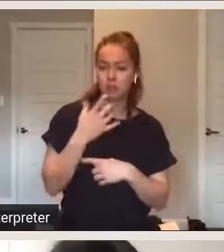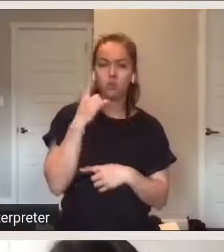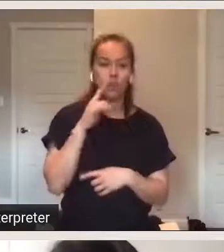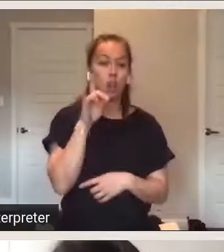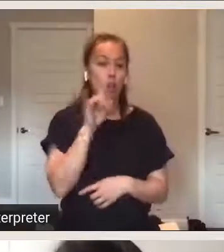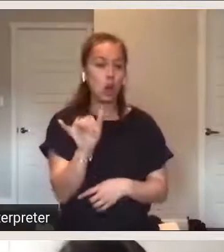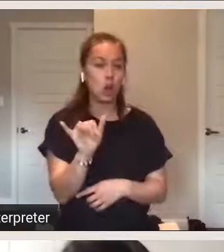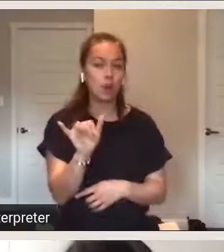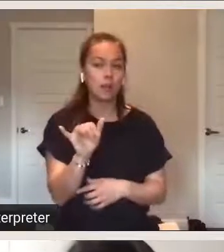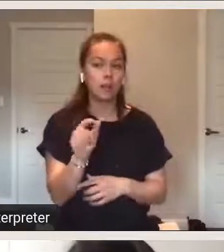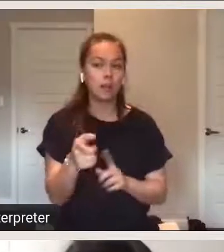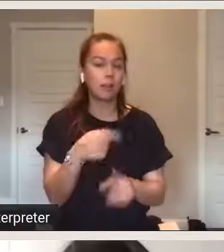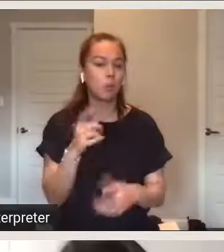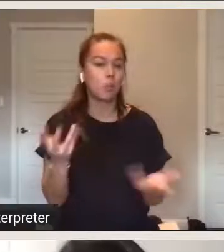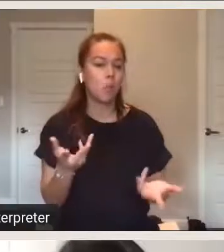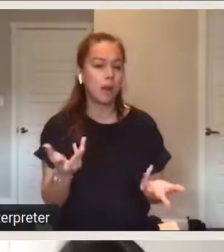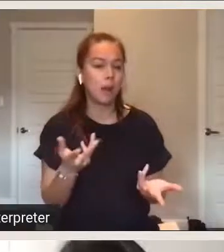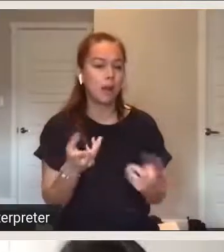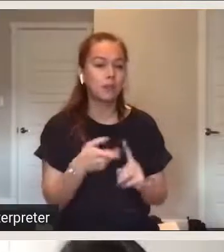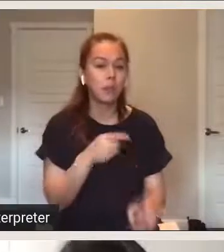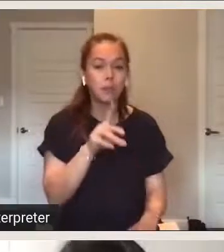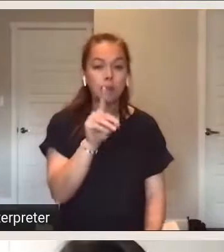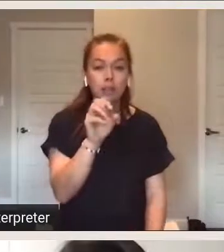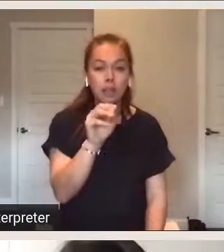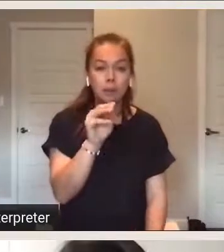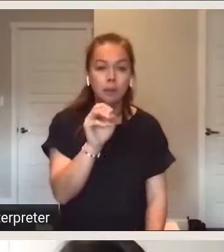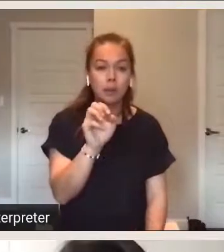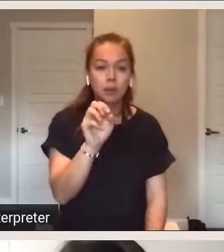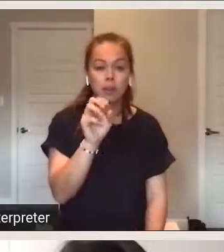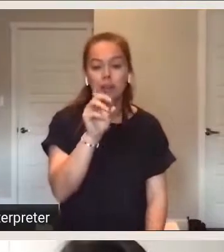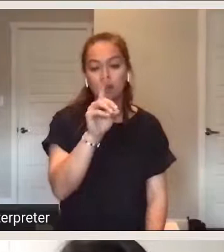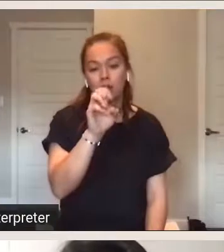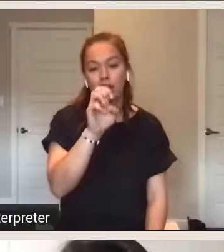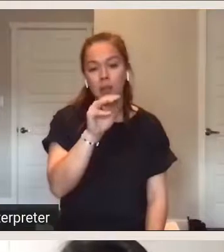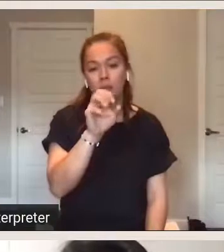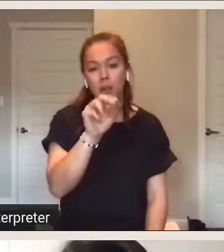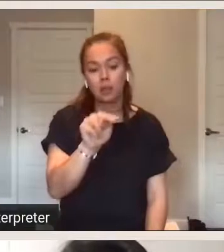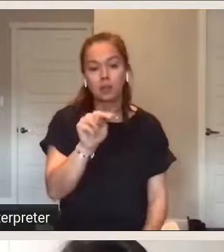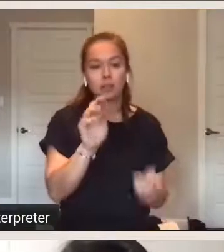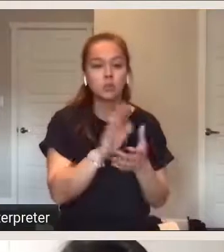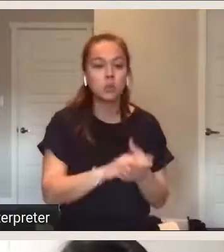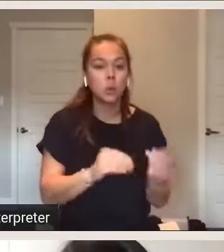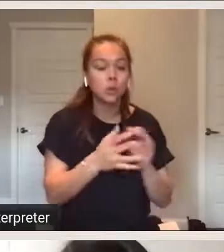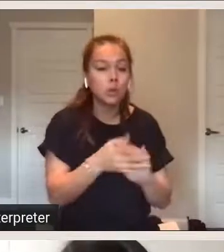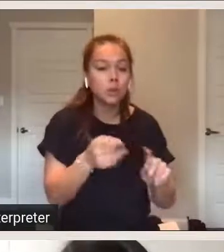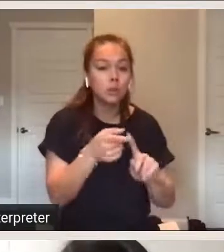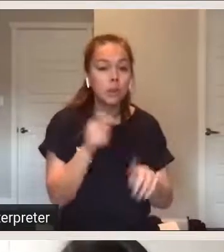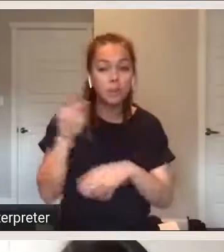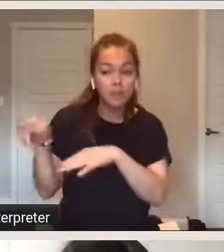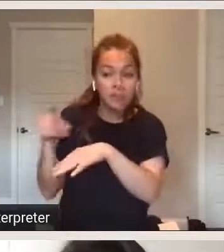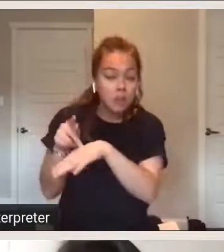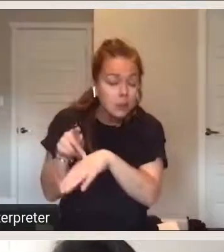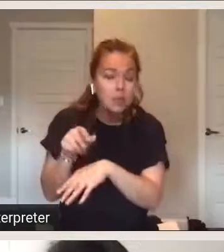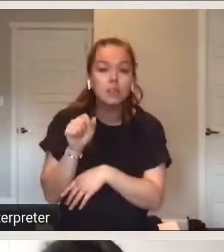based on demon-related tales from the Philippines, or is it a creation of Joelle's or your own imaginations?